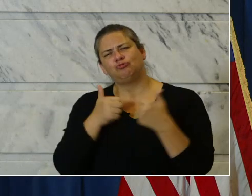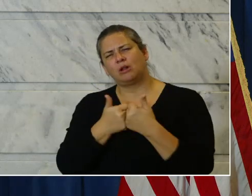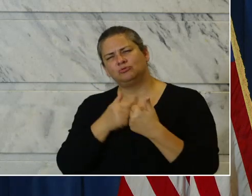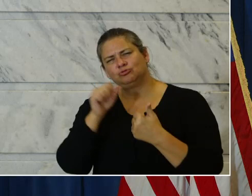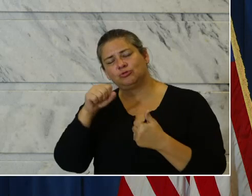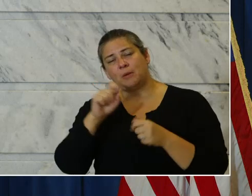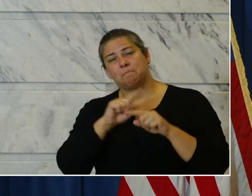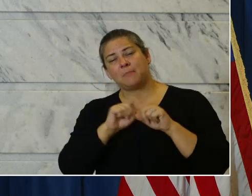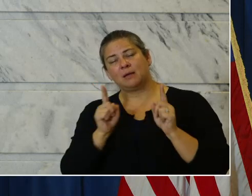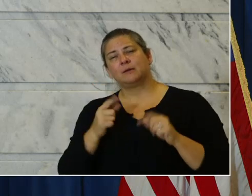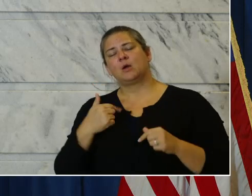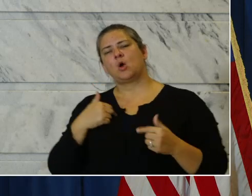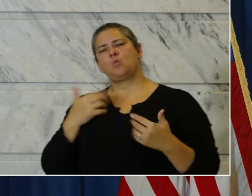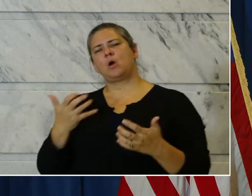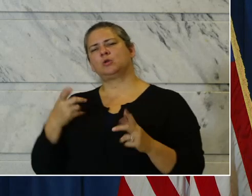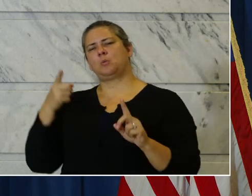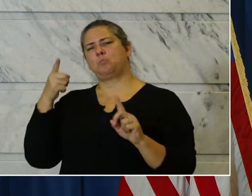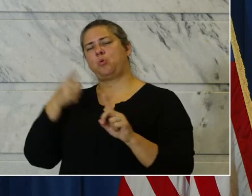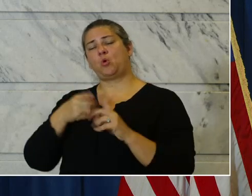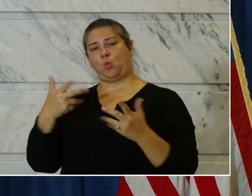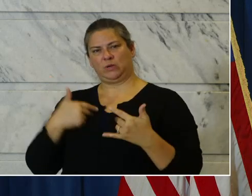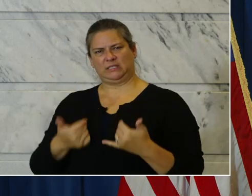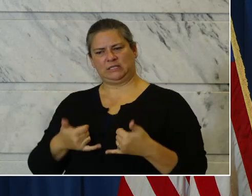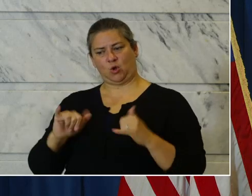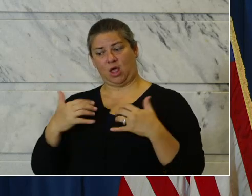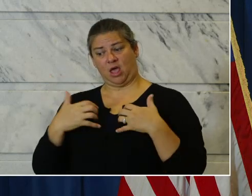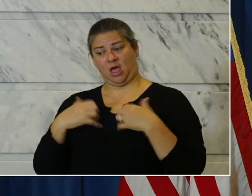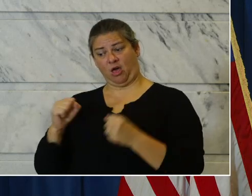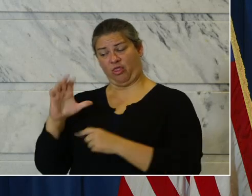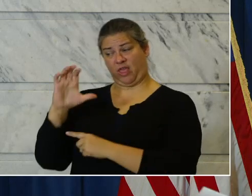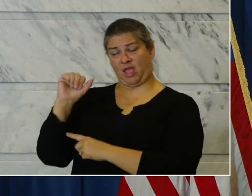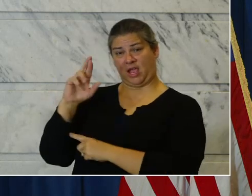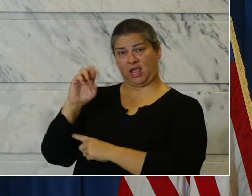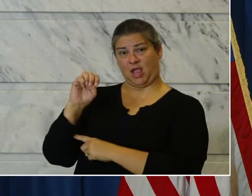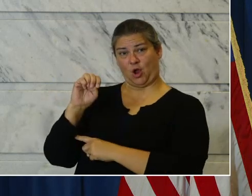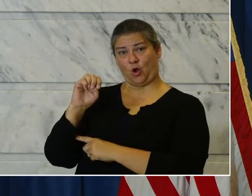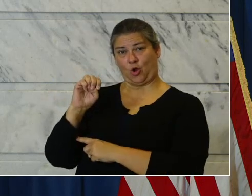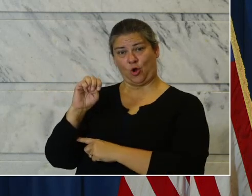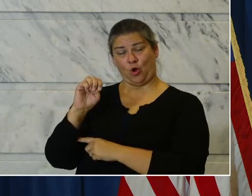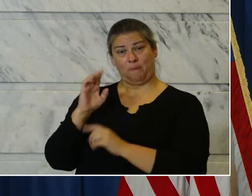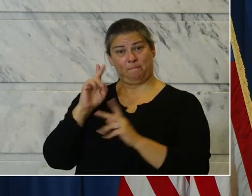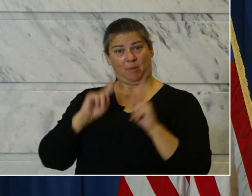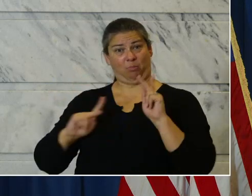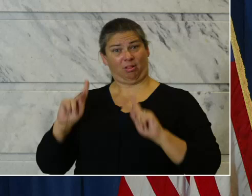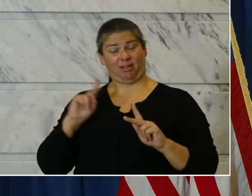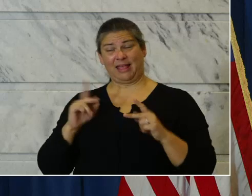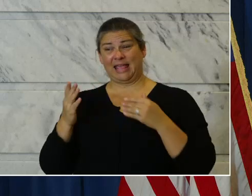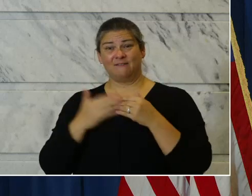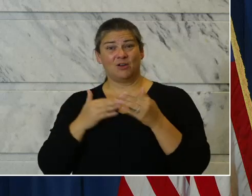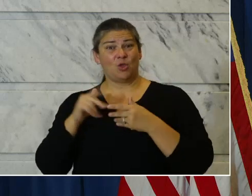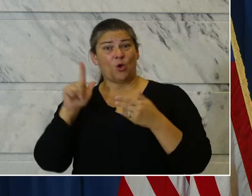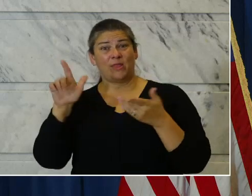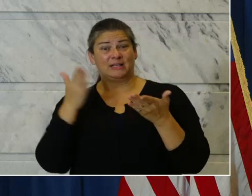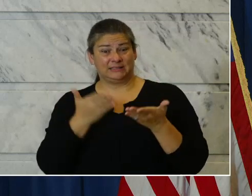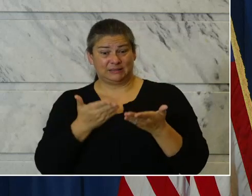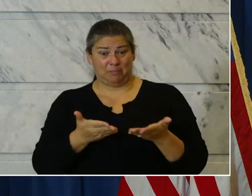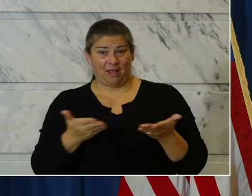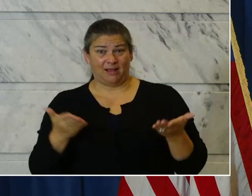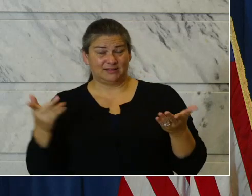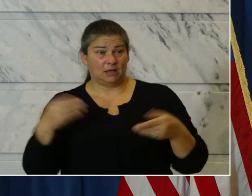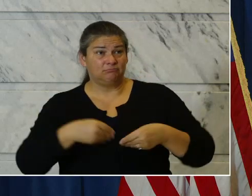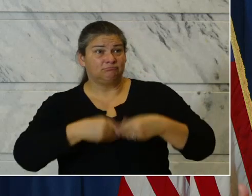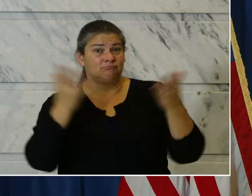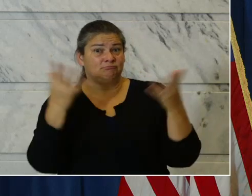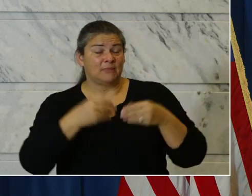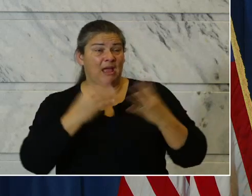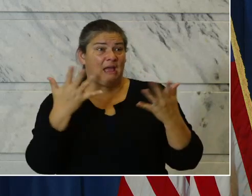this out. We still have healthcare workers because even though supplies have improved around the country, they're not as good as they need to be, who have